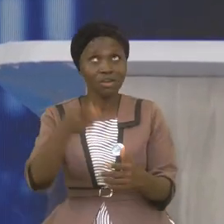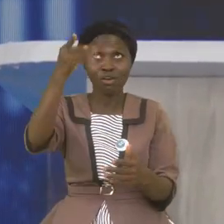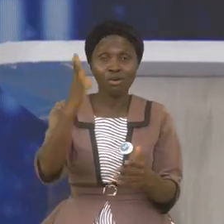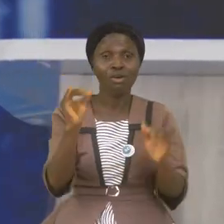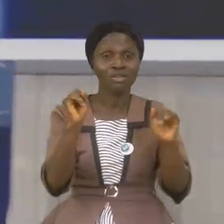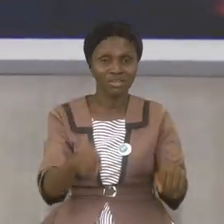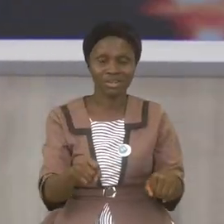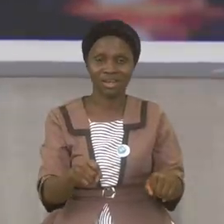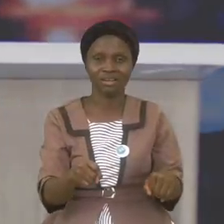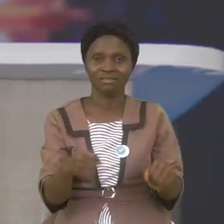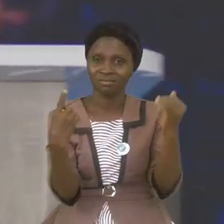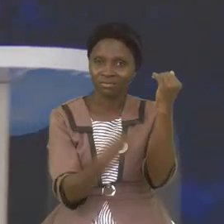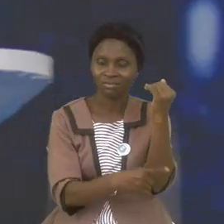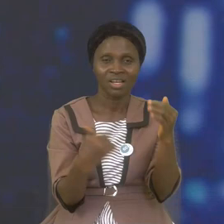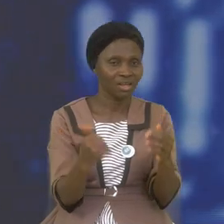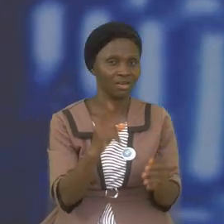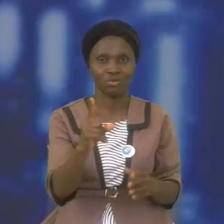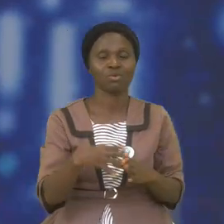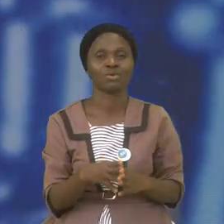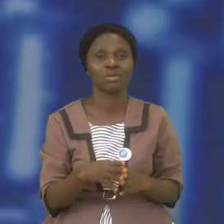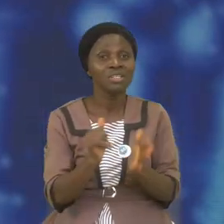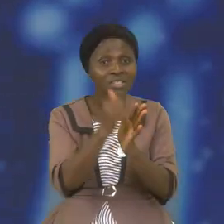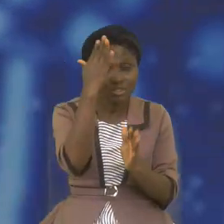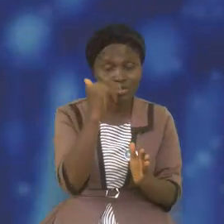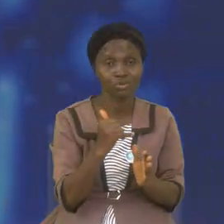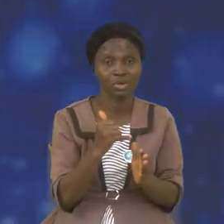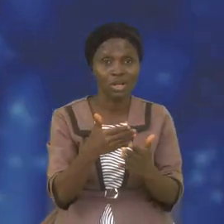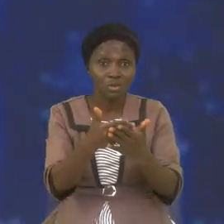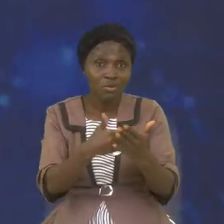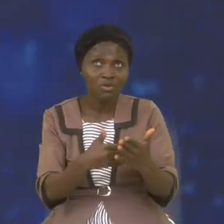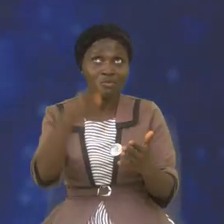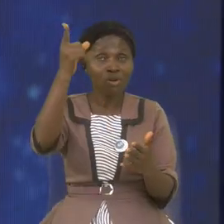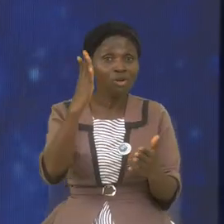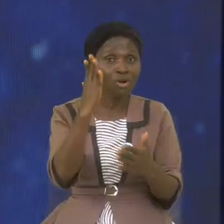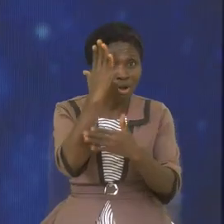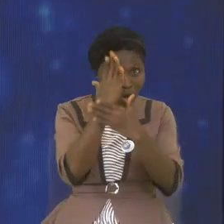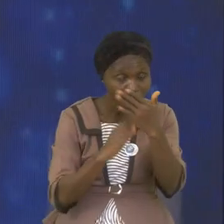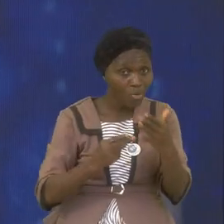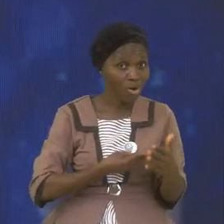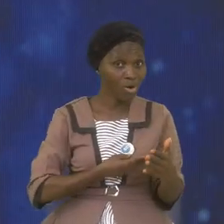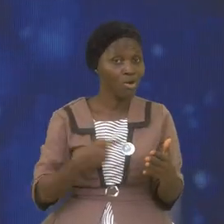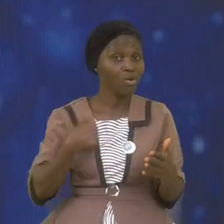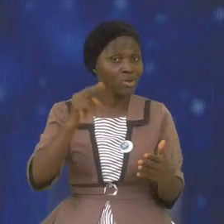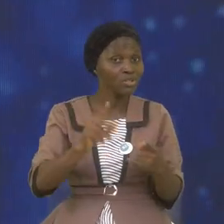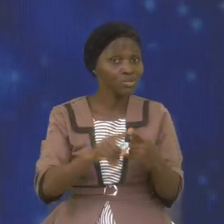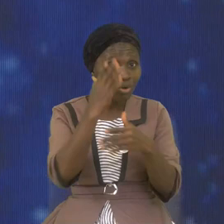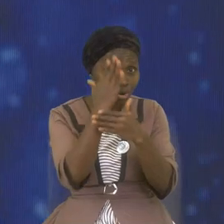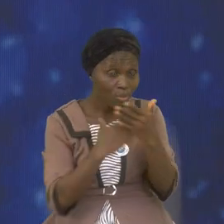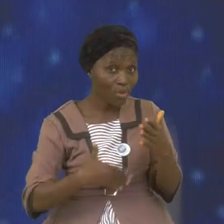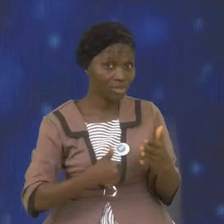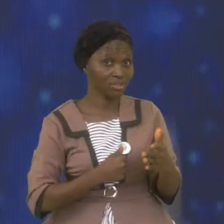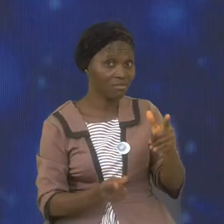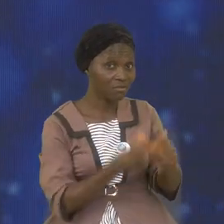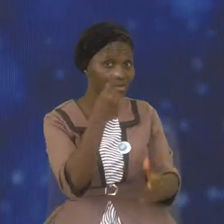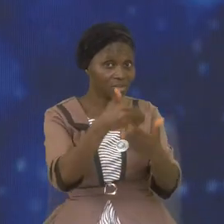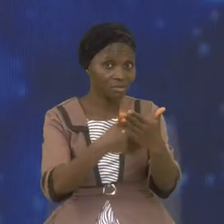anyone. That's why before he humbles us, we humble ourselves before him. He said, and